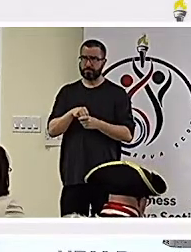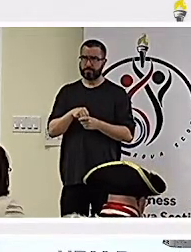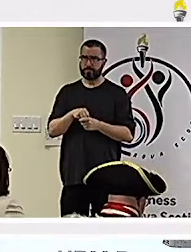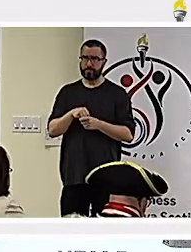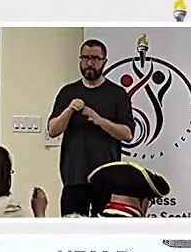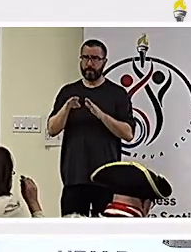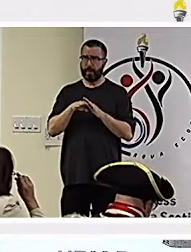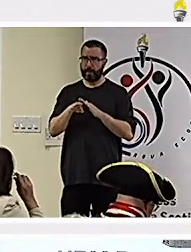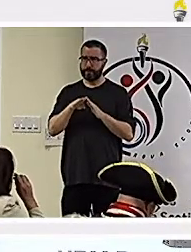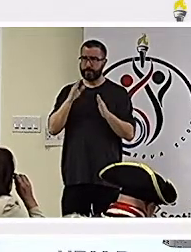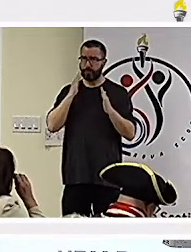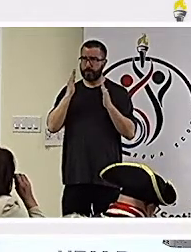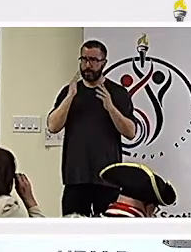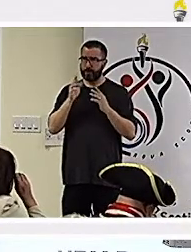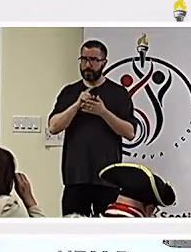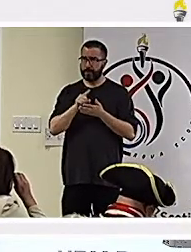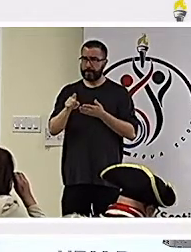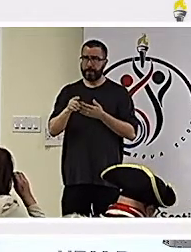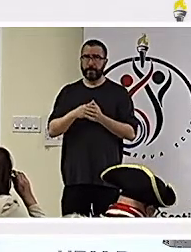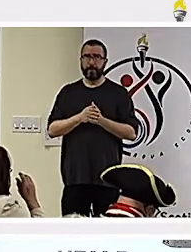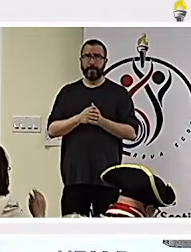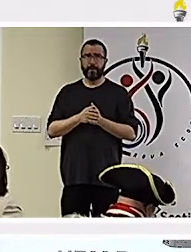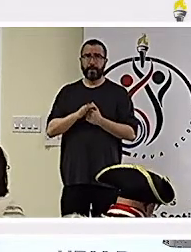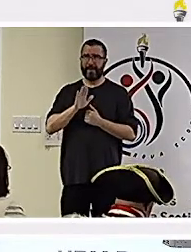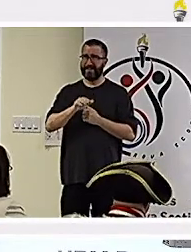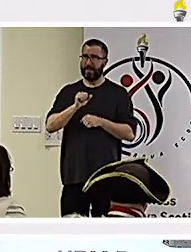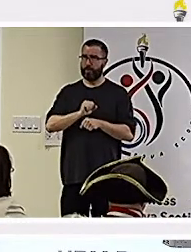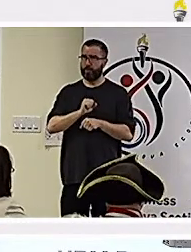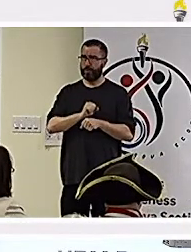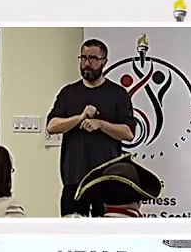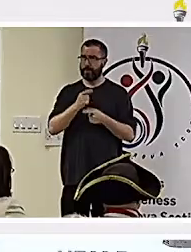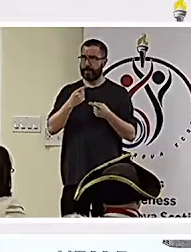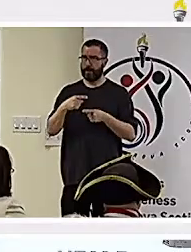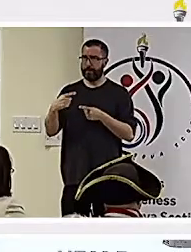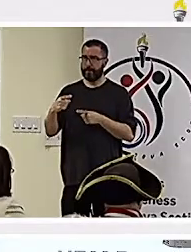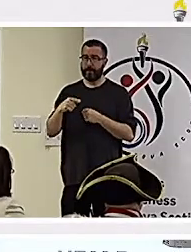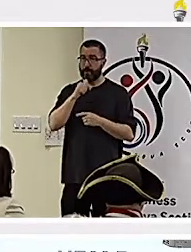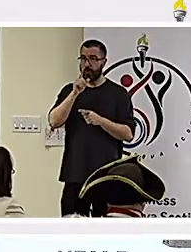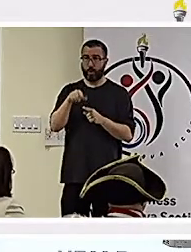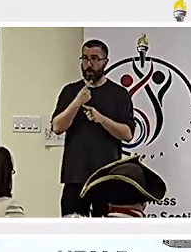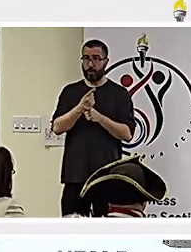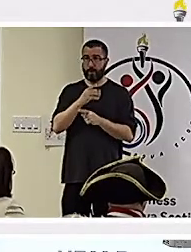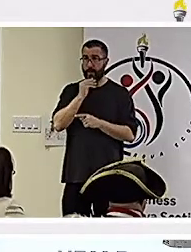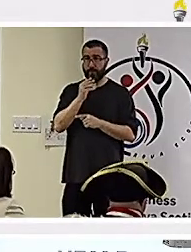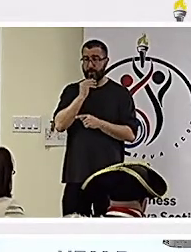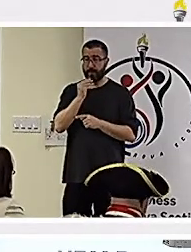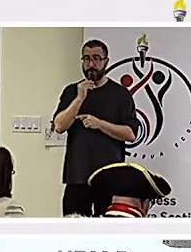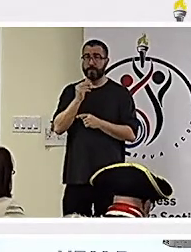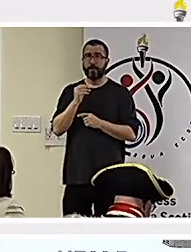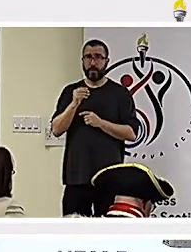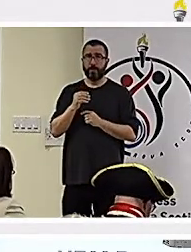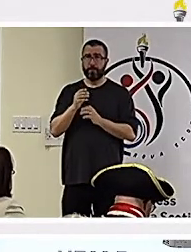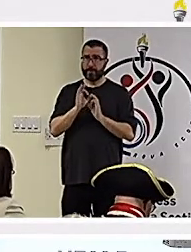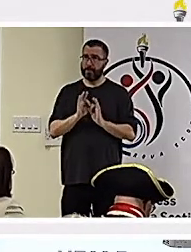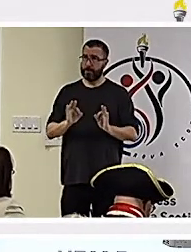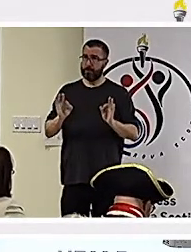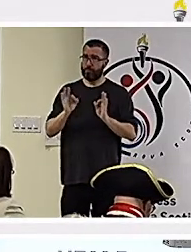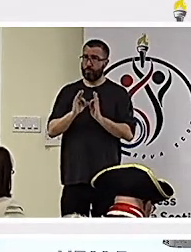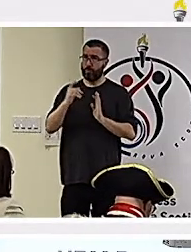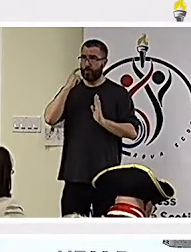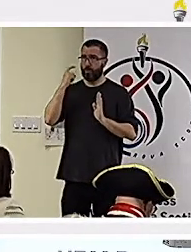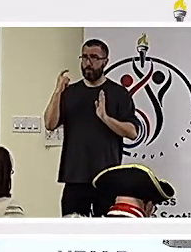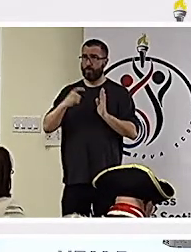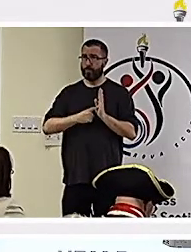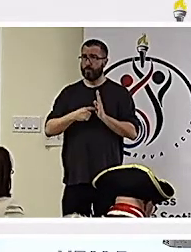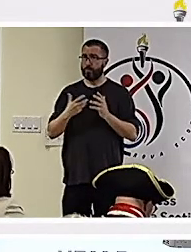Access Awareness Week and the work that's happening, not only in Halifax, but I think it's also equally important to